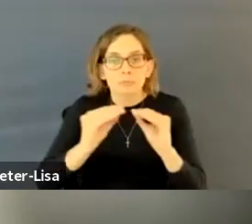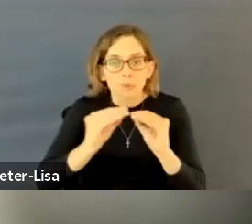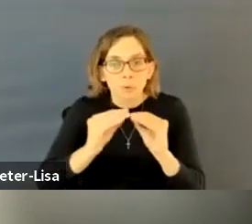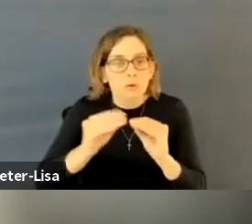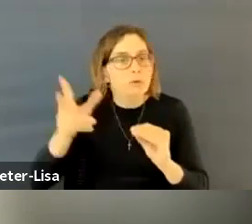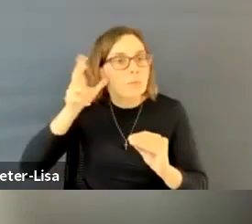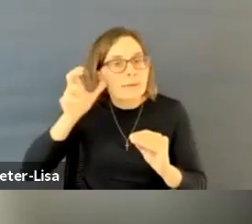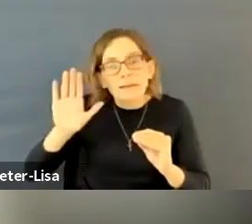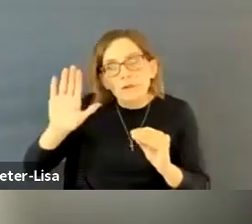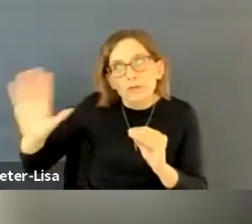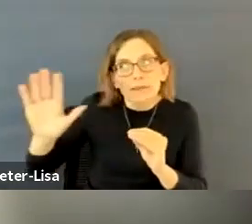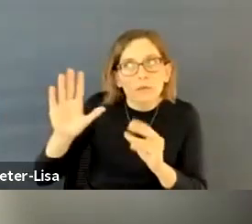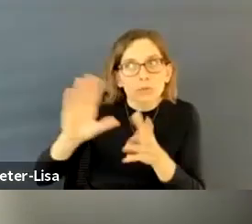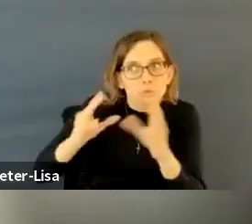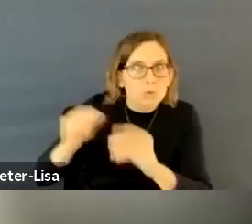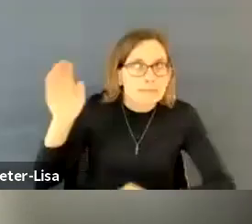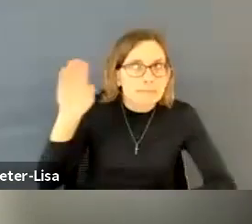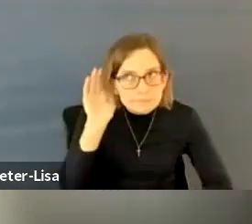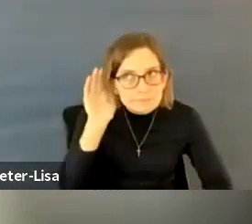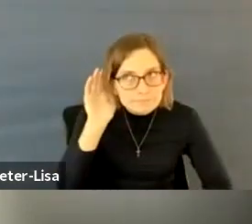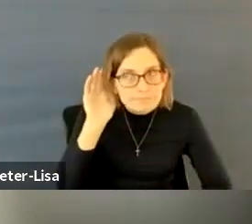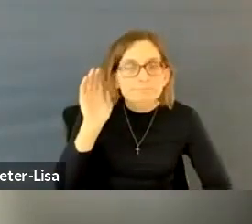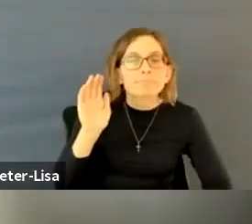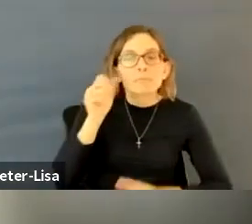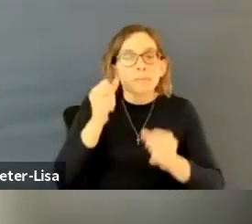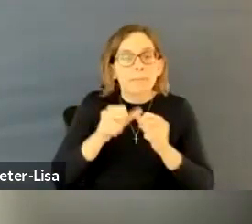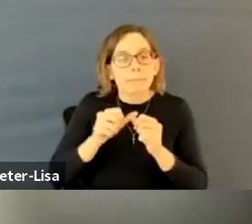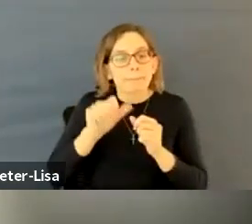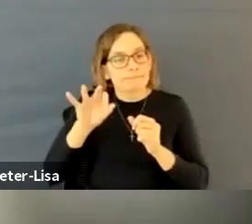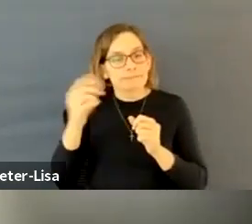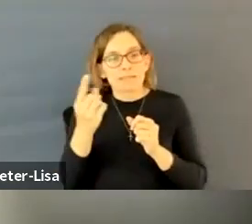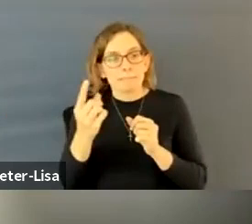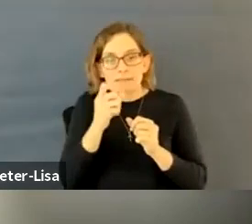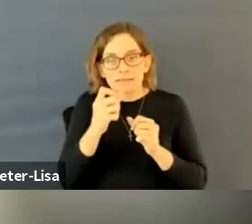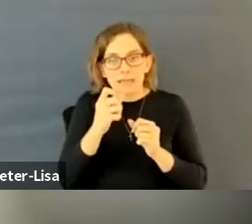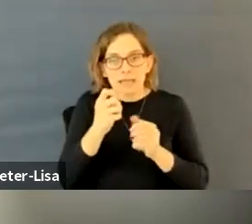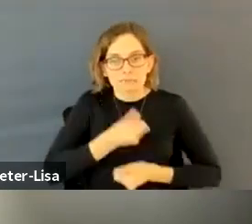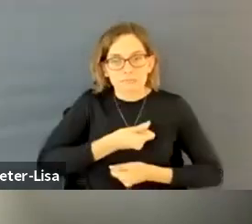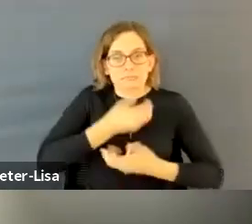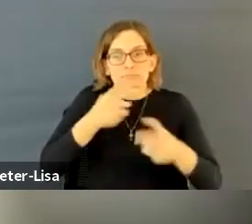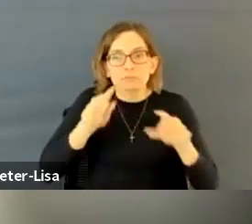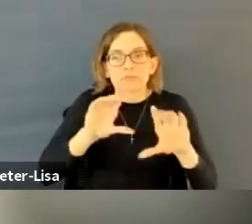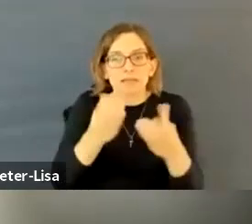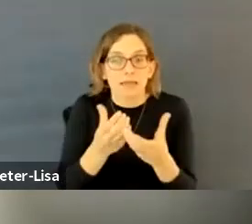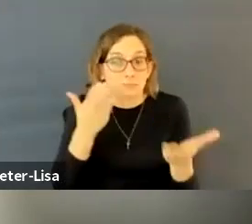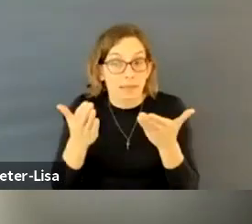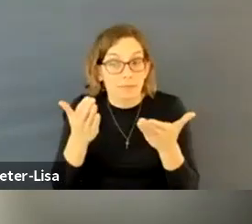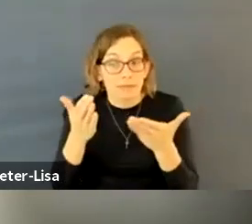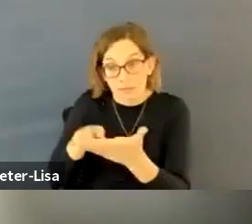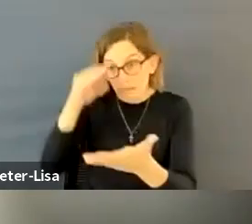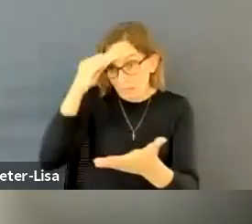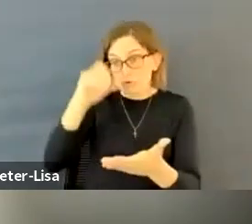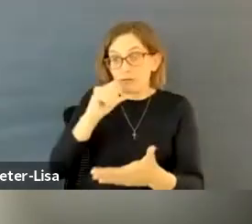their stories. And, you know, keeping in mind that if somebody's not sharing out in class, it might be because they've been taught not to share